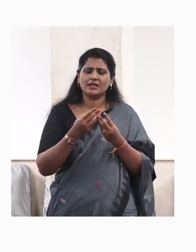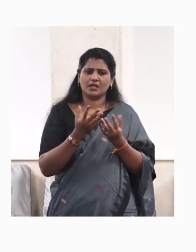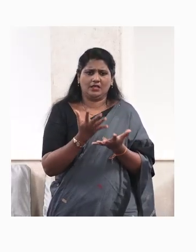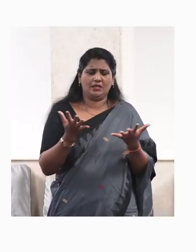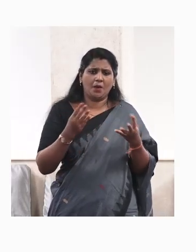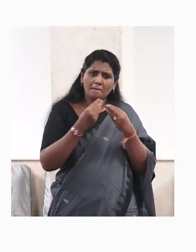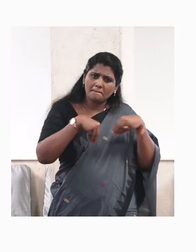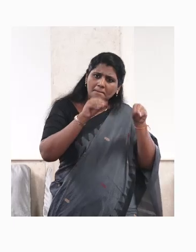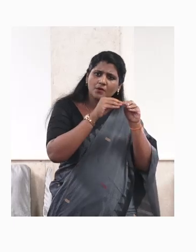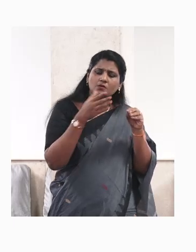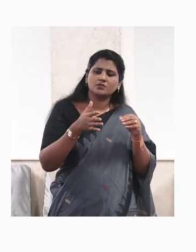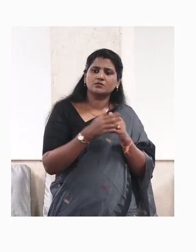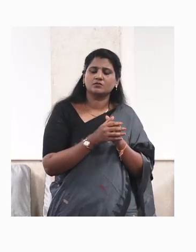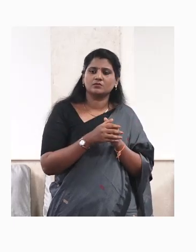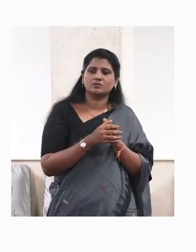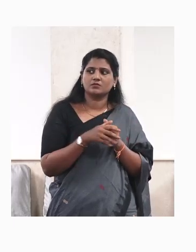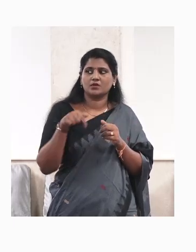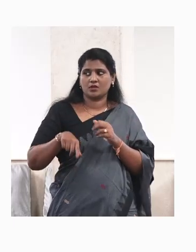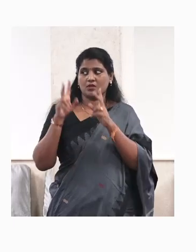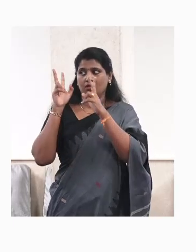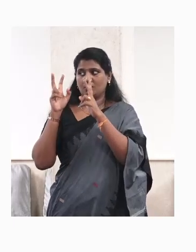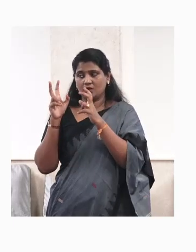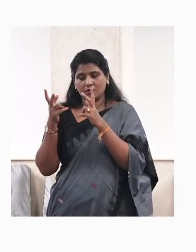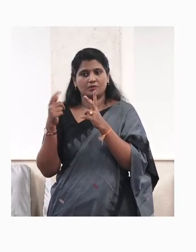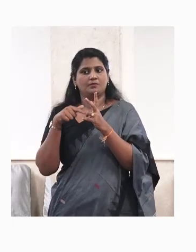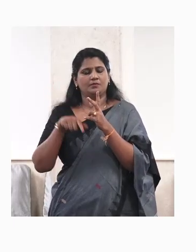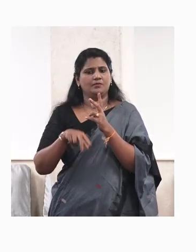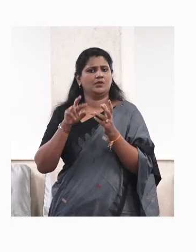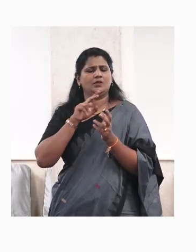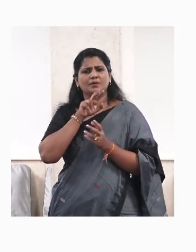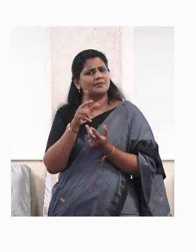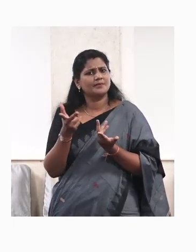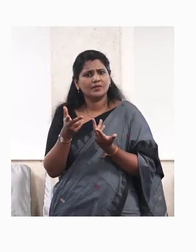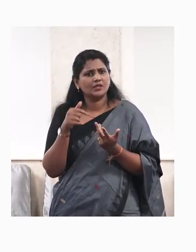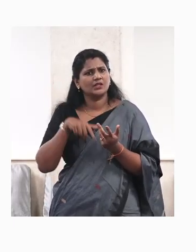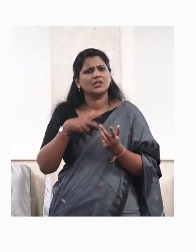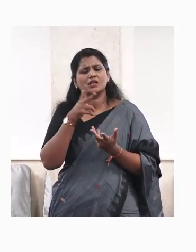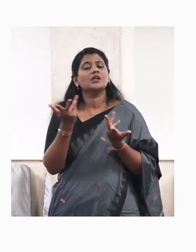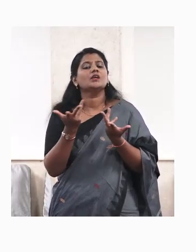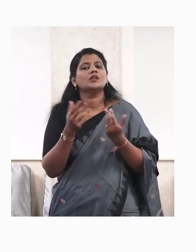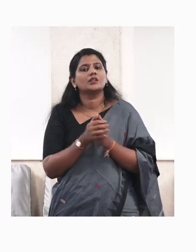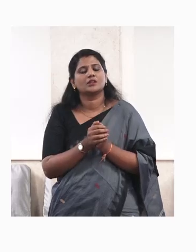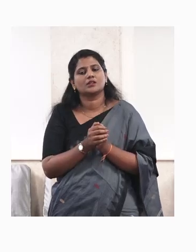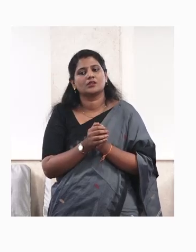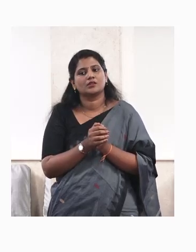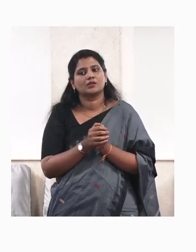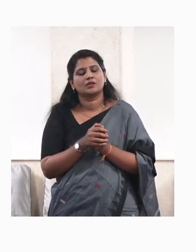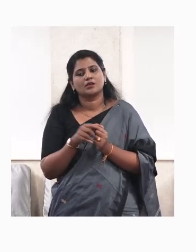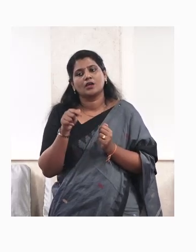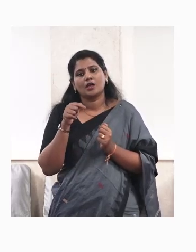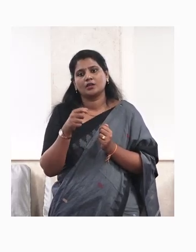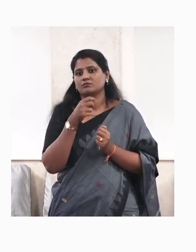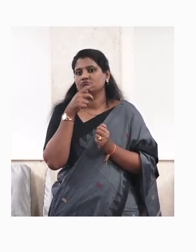you tell something more about what you mean with what you are saying? Maybe this can